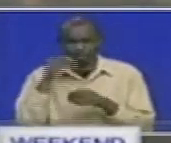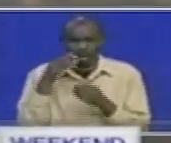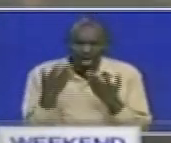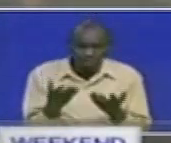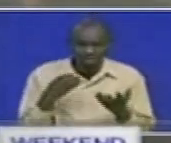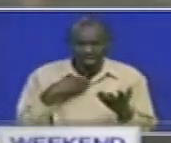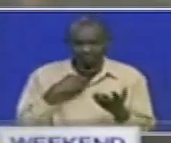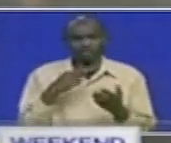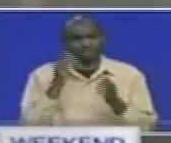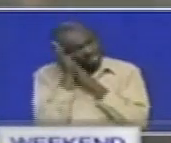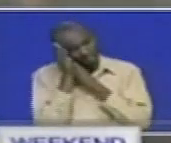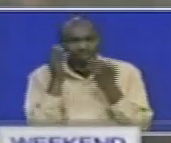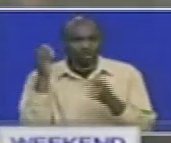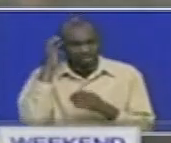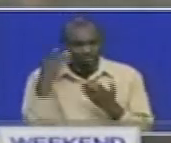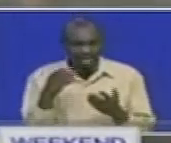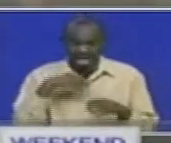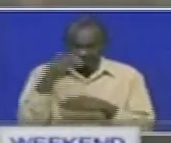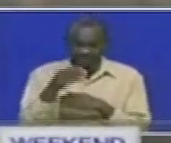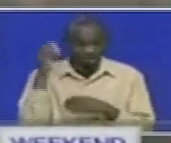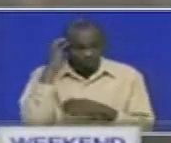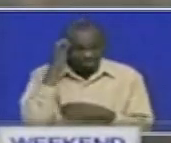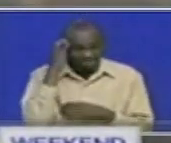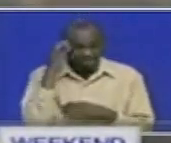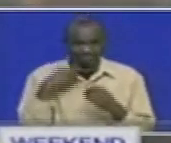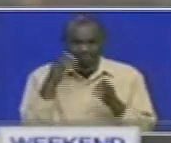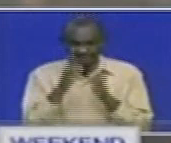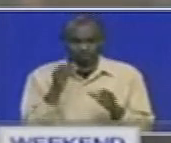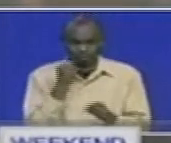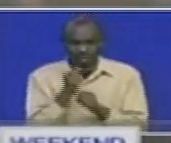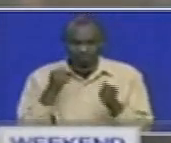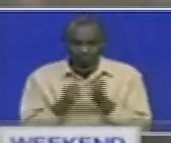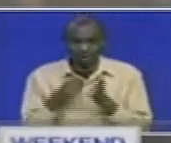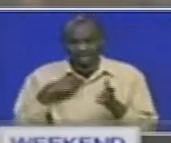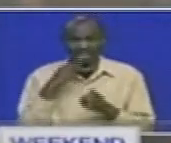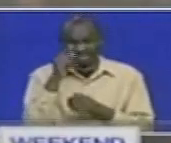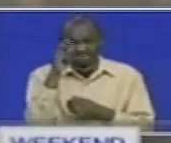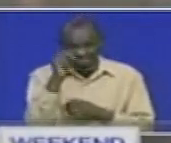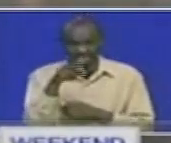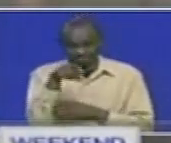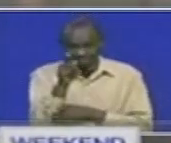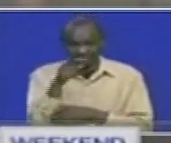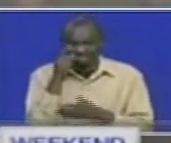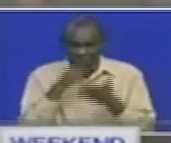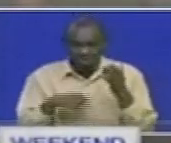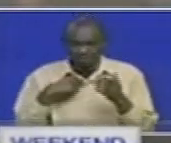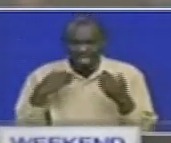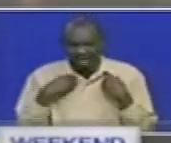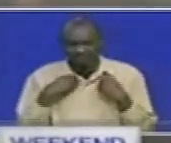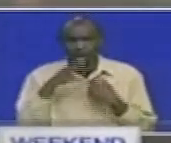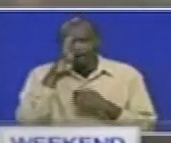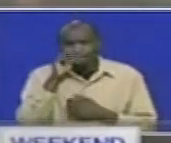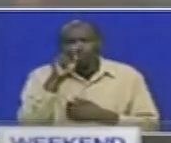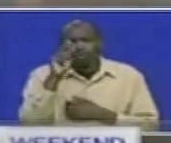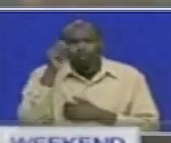give me a hostel after college we together with um a person who works for us station KT and Dennis andaro we spent in muru